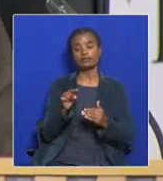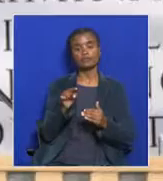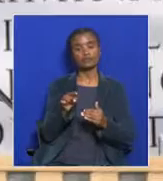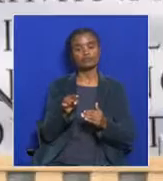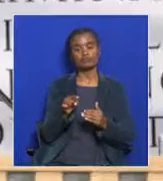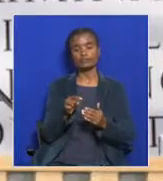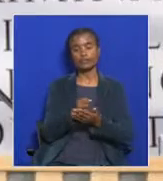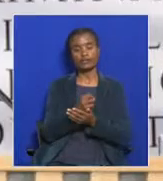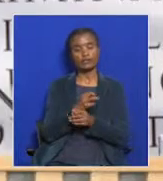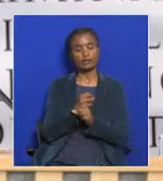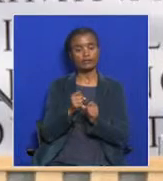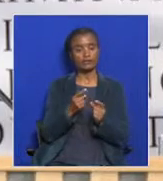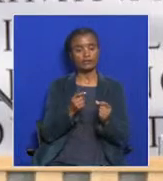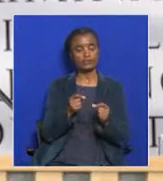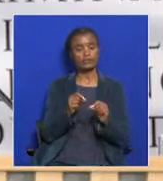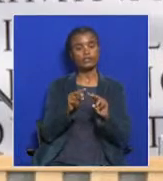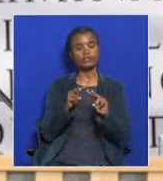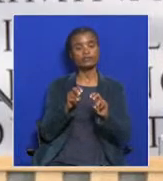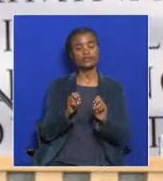to any inspection.